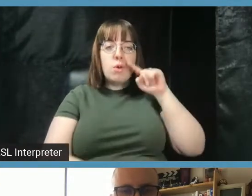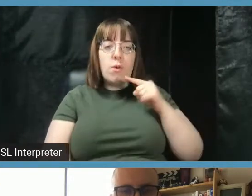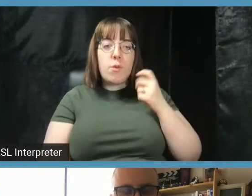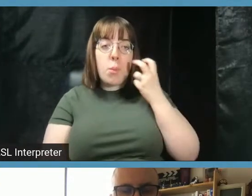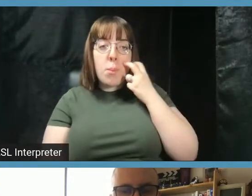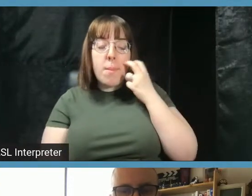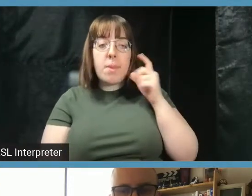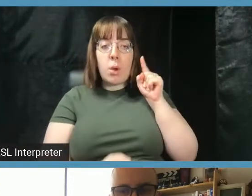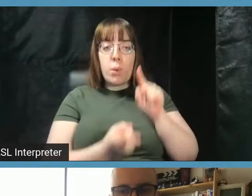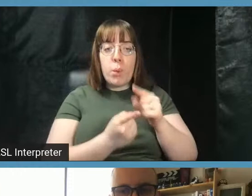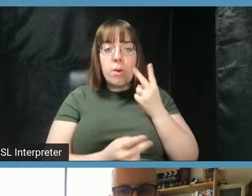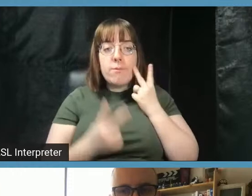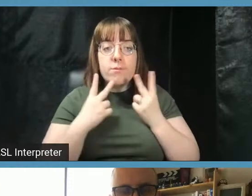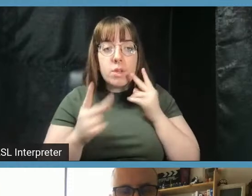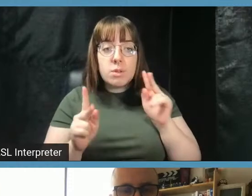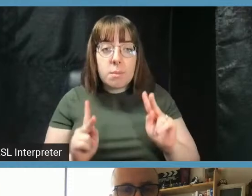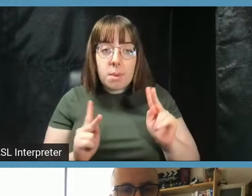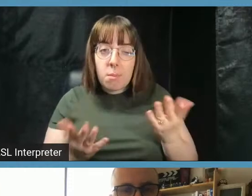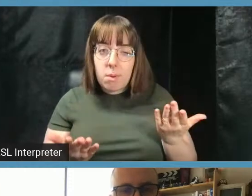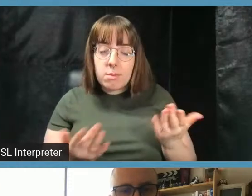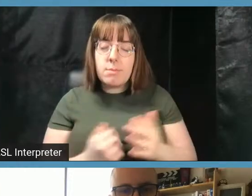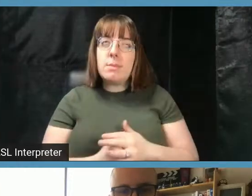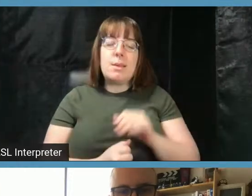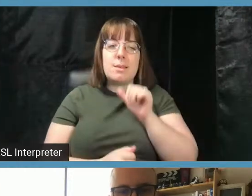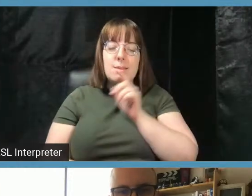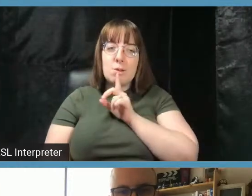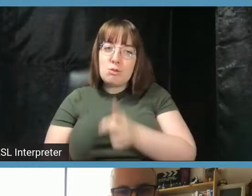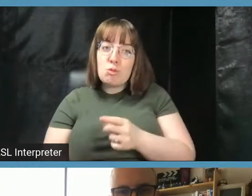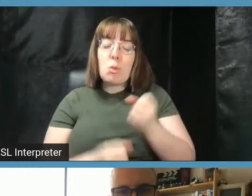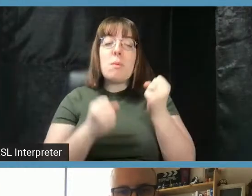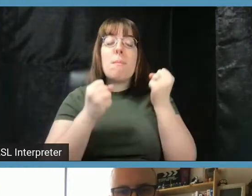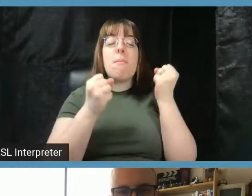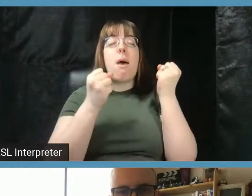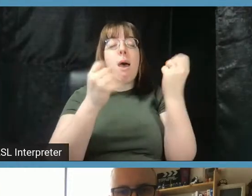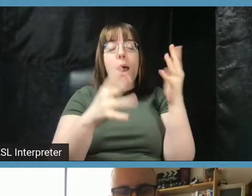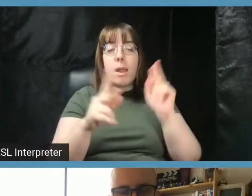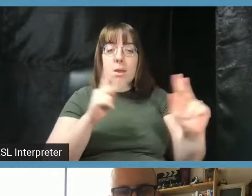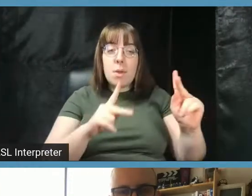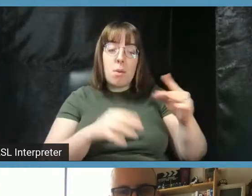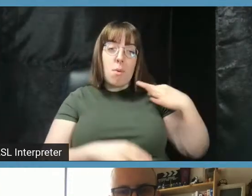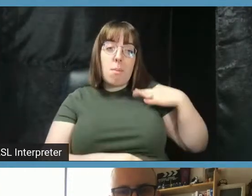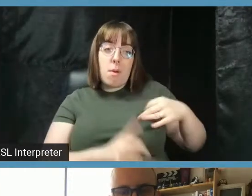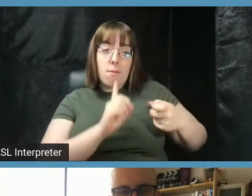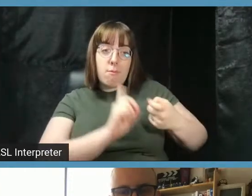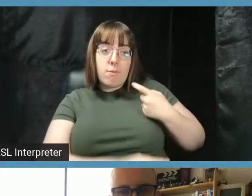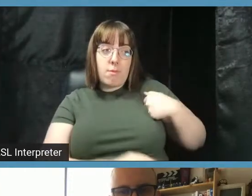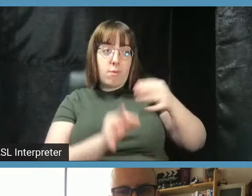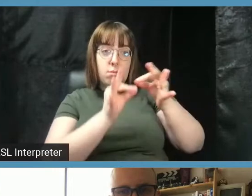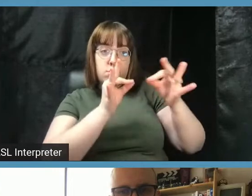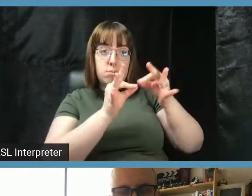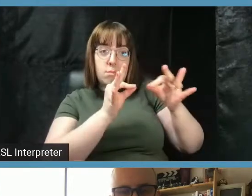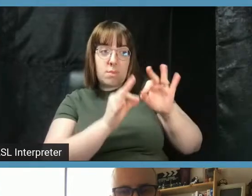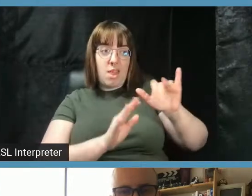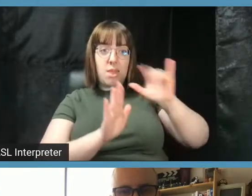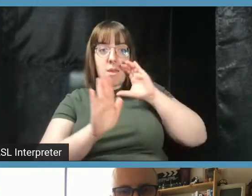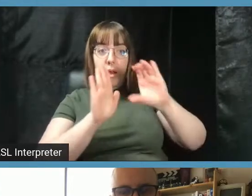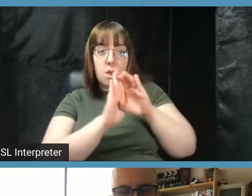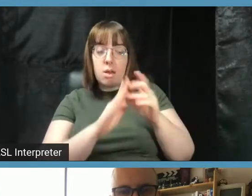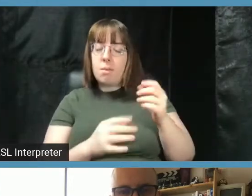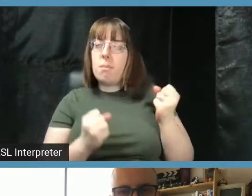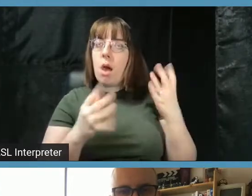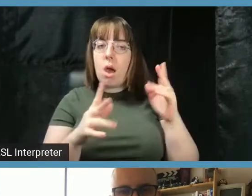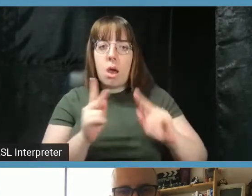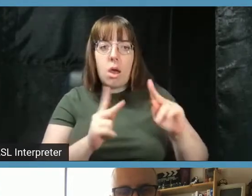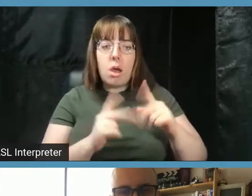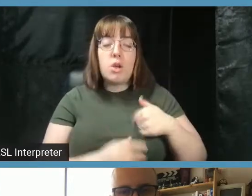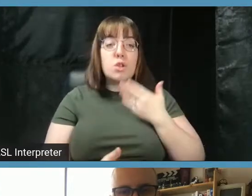folk. And this is not true. Many, many people benefit from visual descriptions. So it is a good idea to